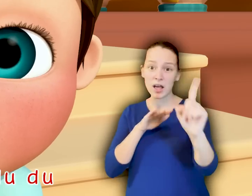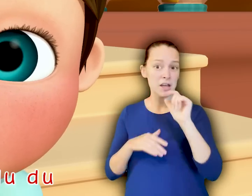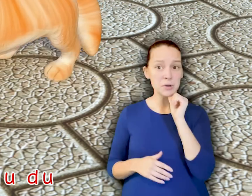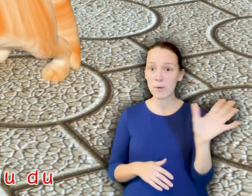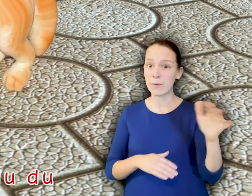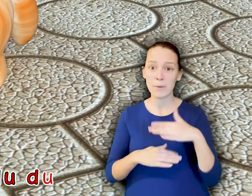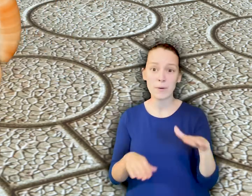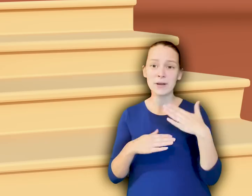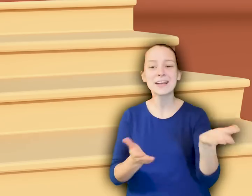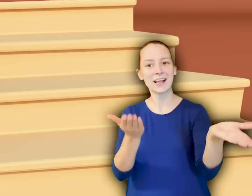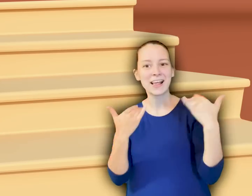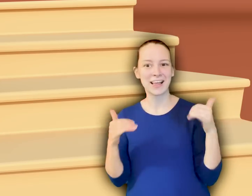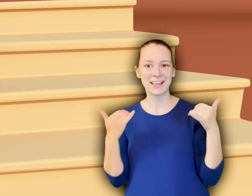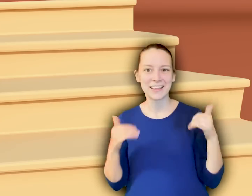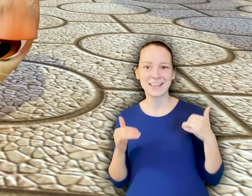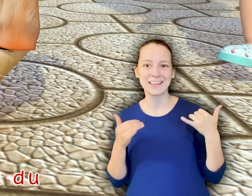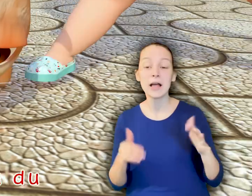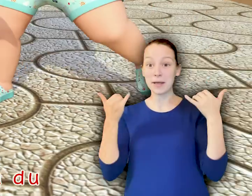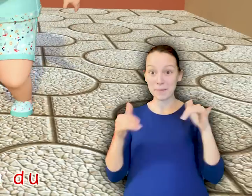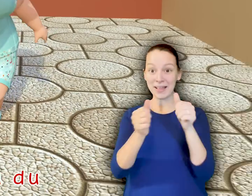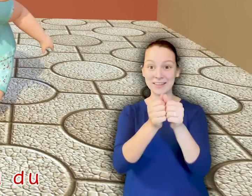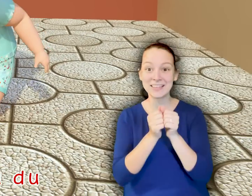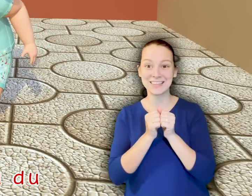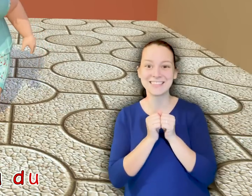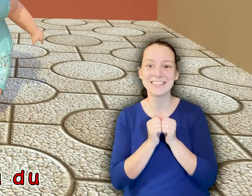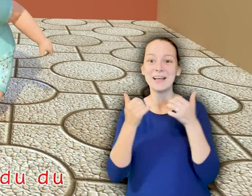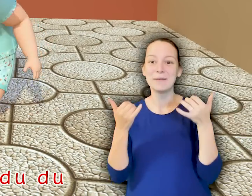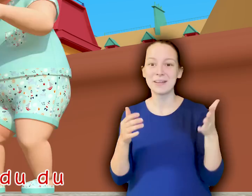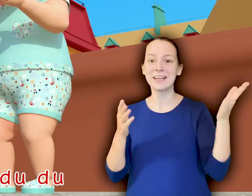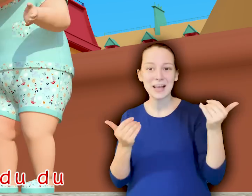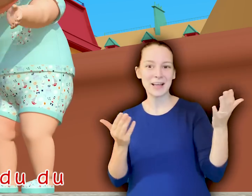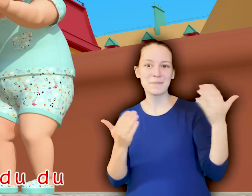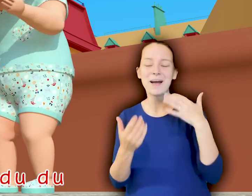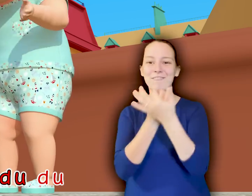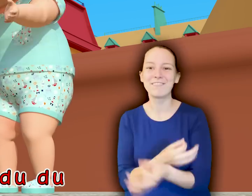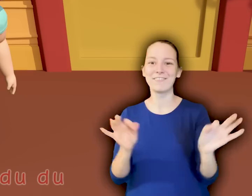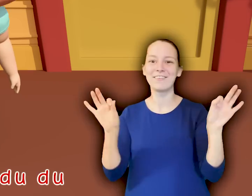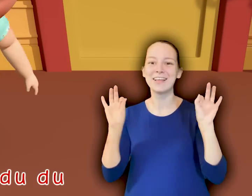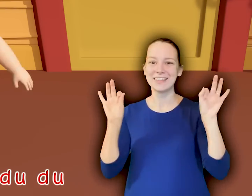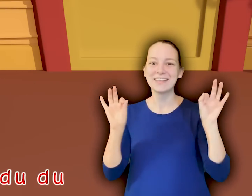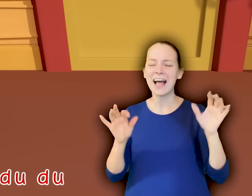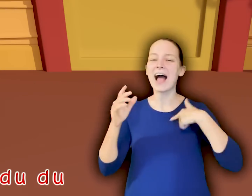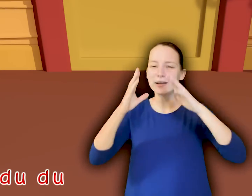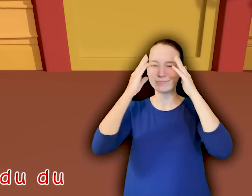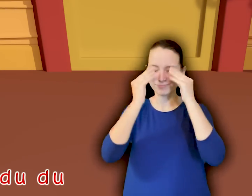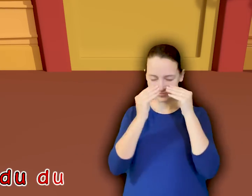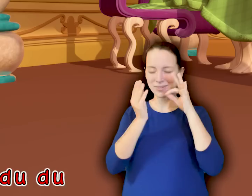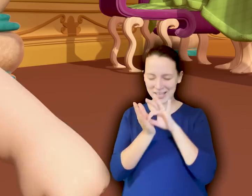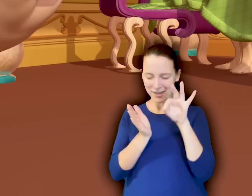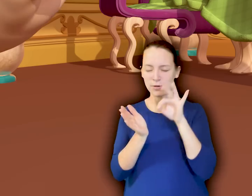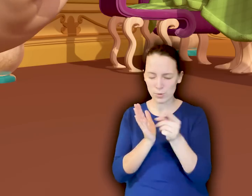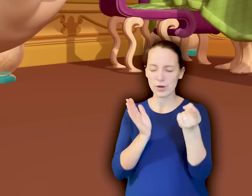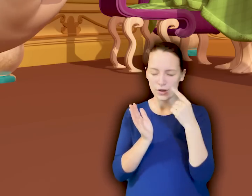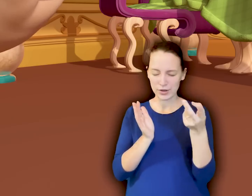don't run away come and play play with me Go Wild and Free I'll close my